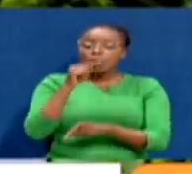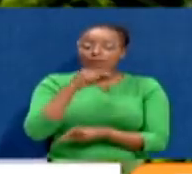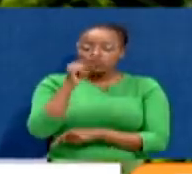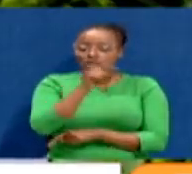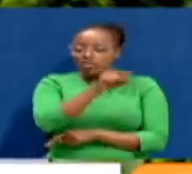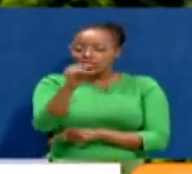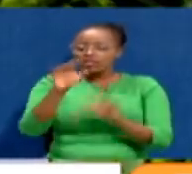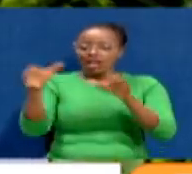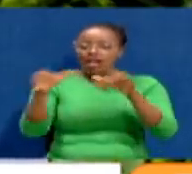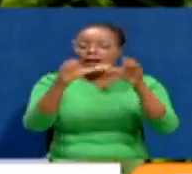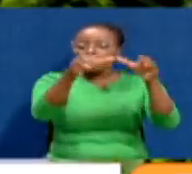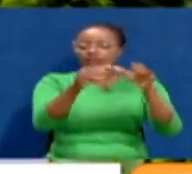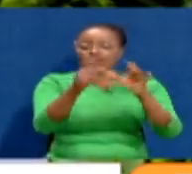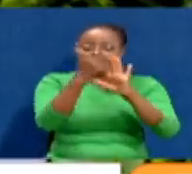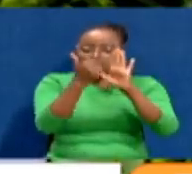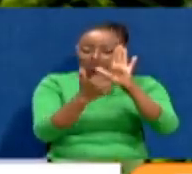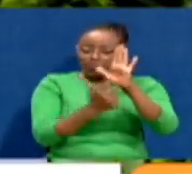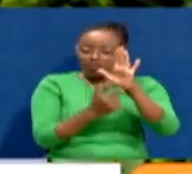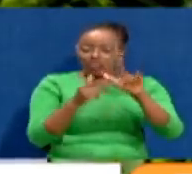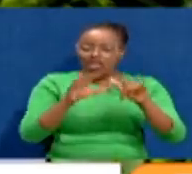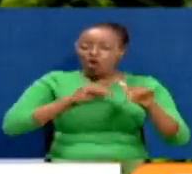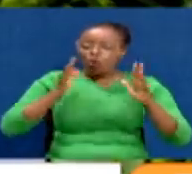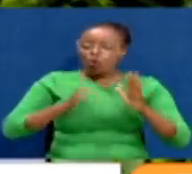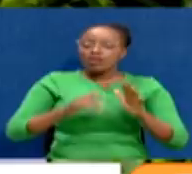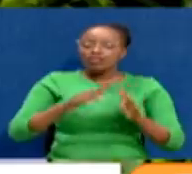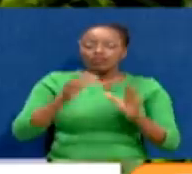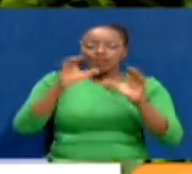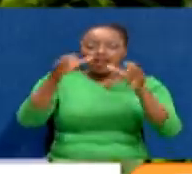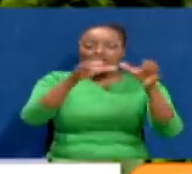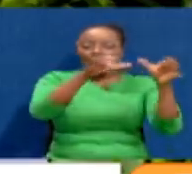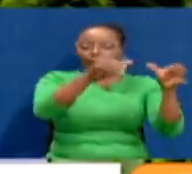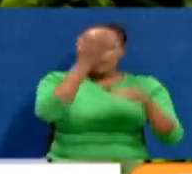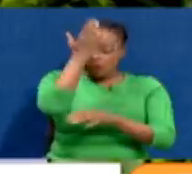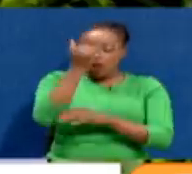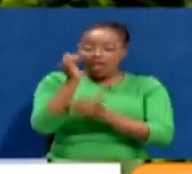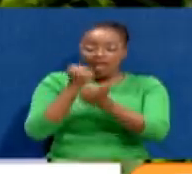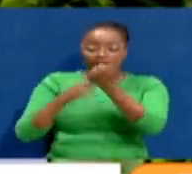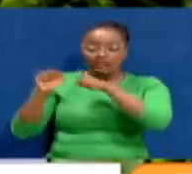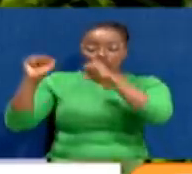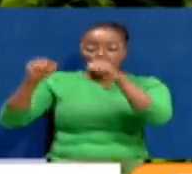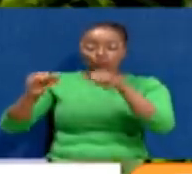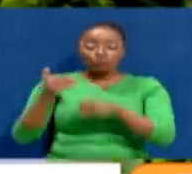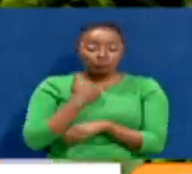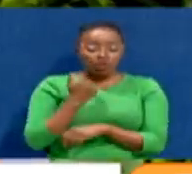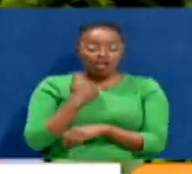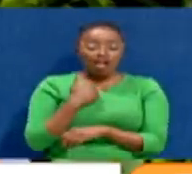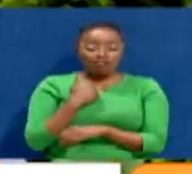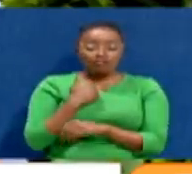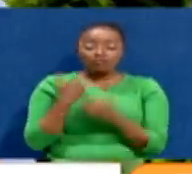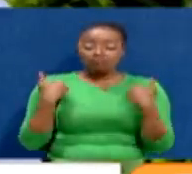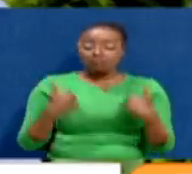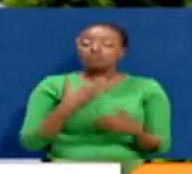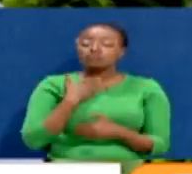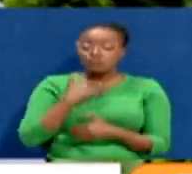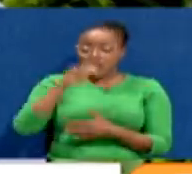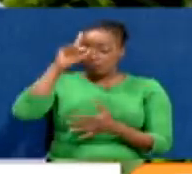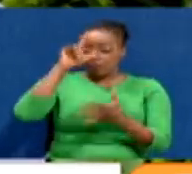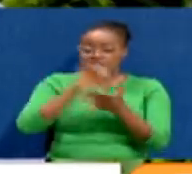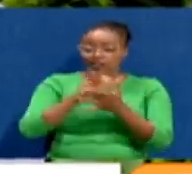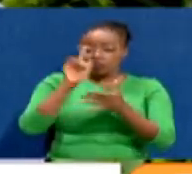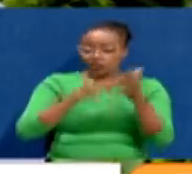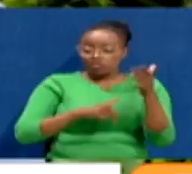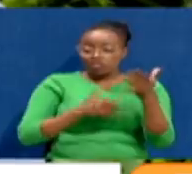these companies by name and the owners of the company, so that action can be taken against them. I want to believe